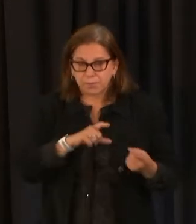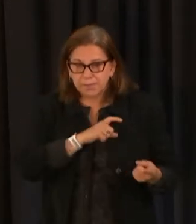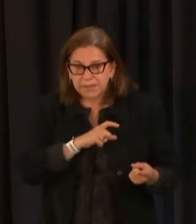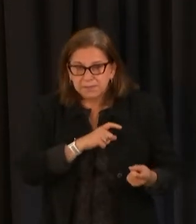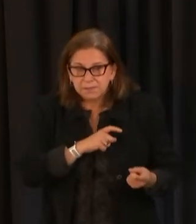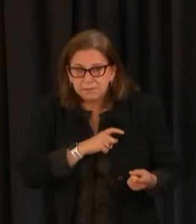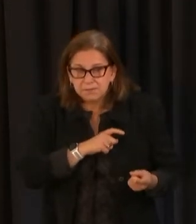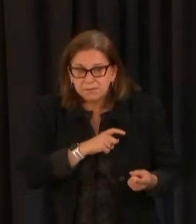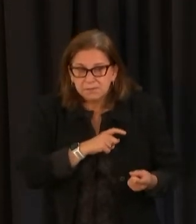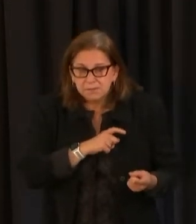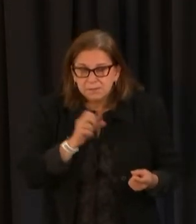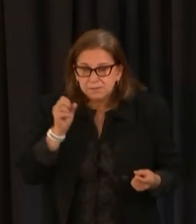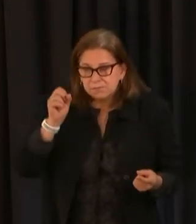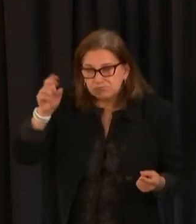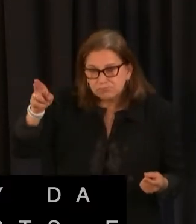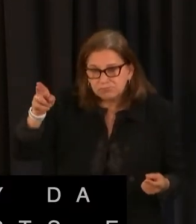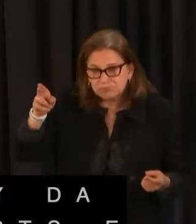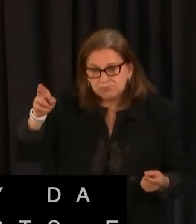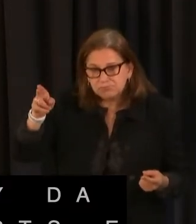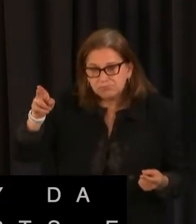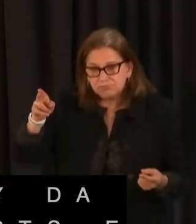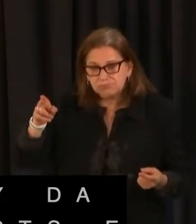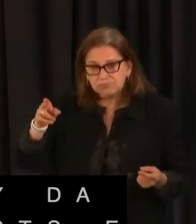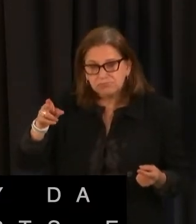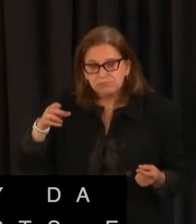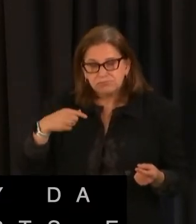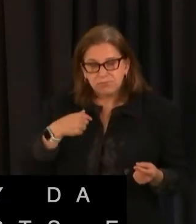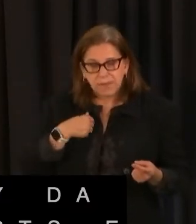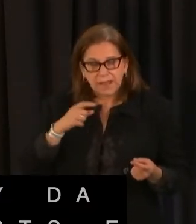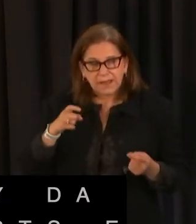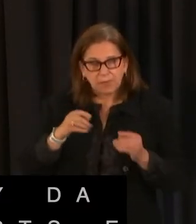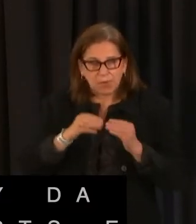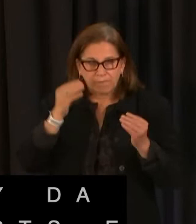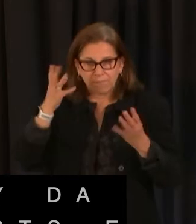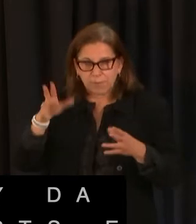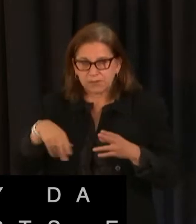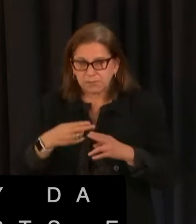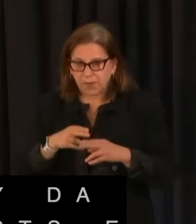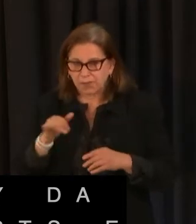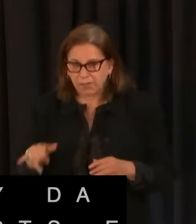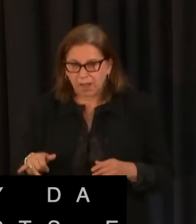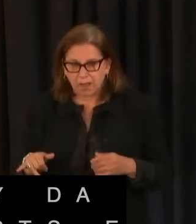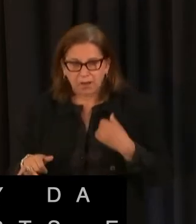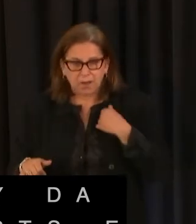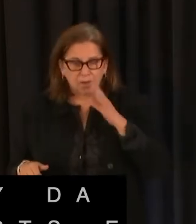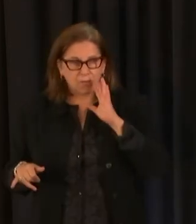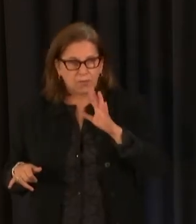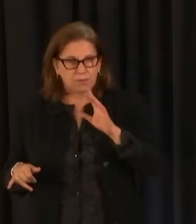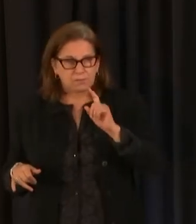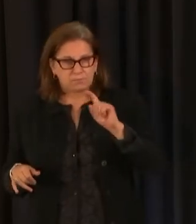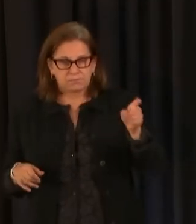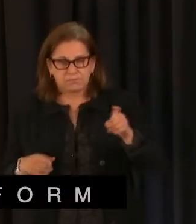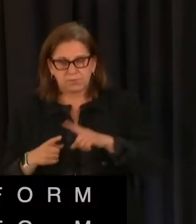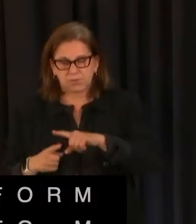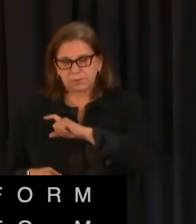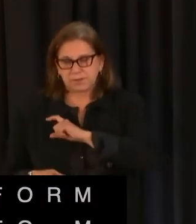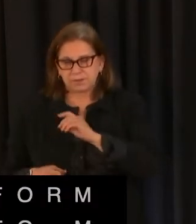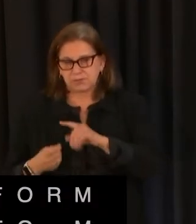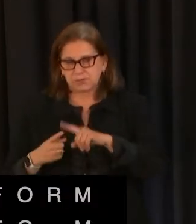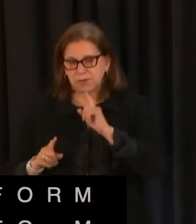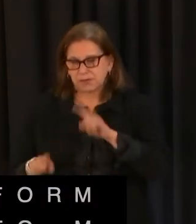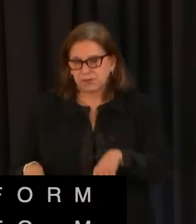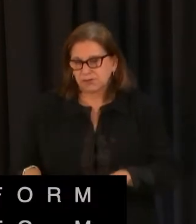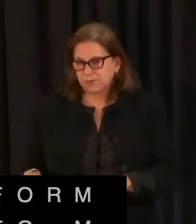parts of the city. So any further information, I'd have to defer to MPD. Are you